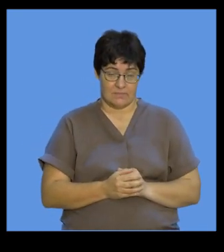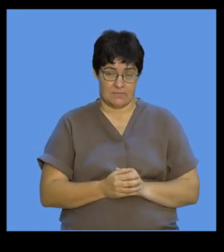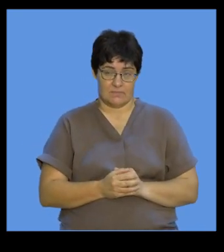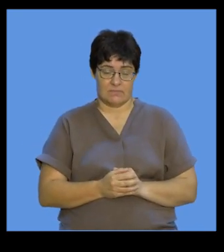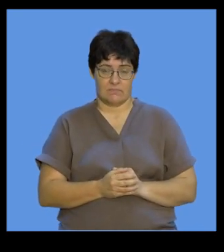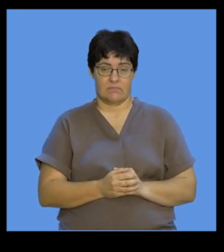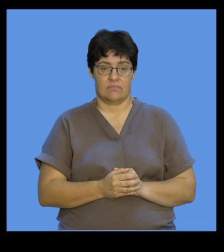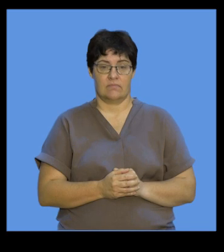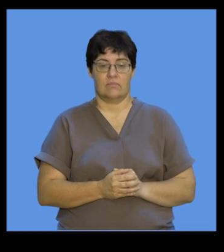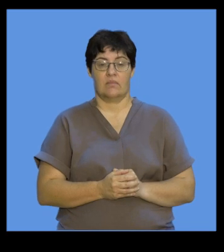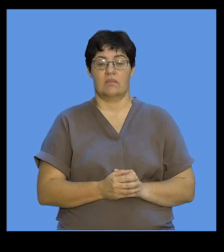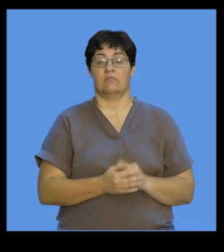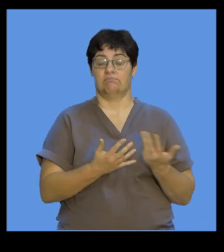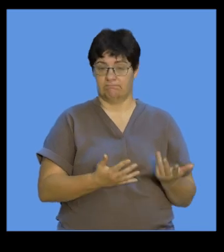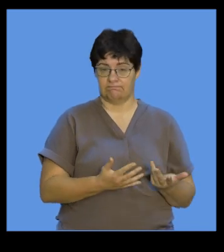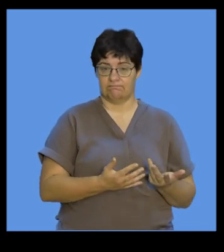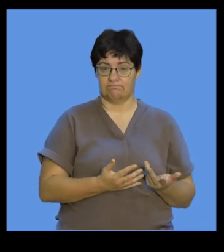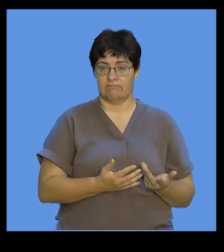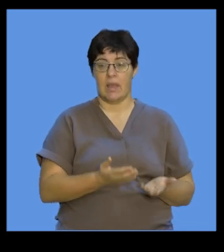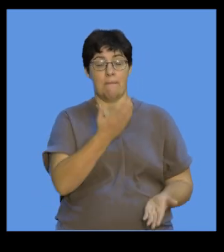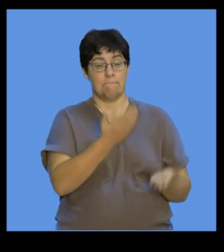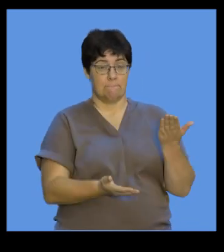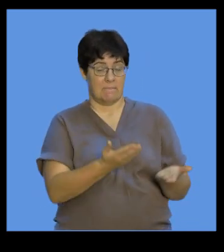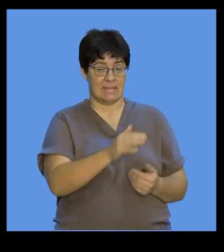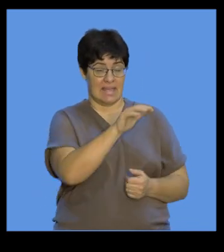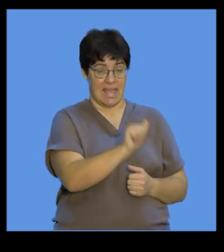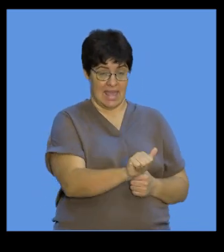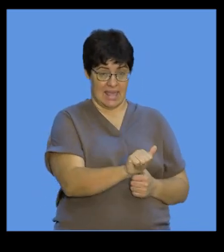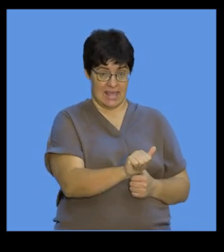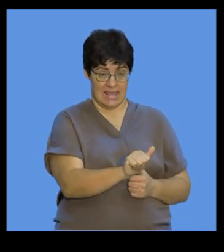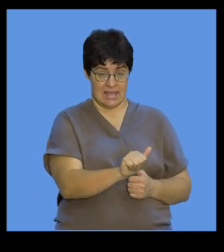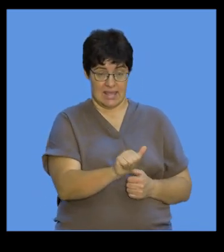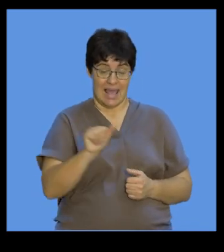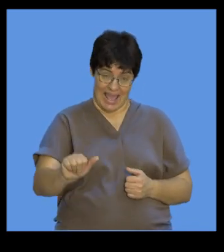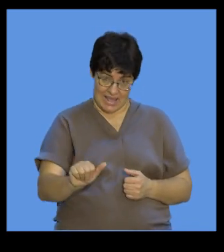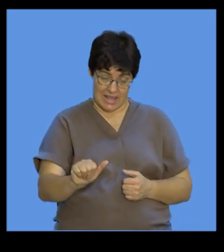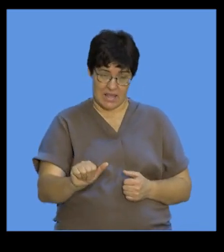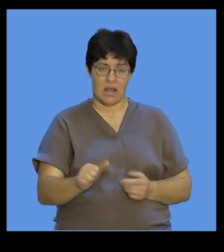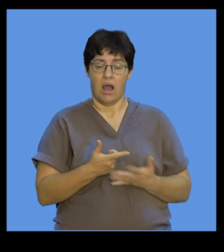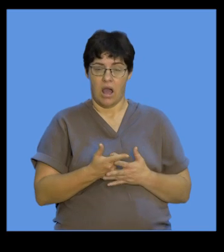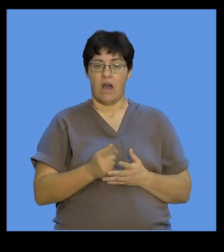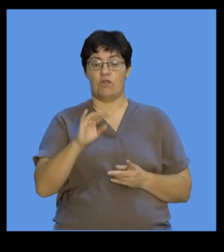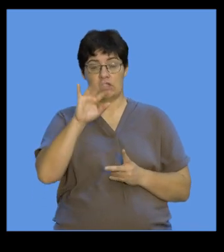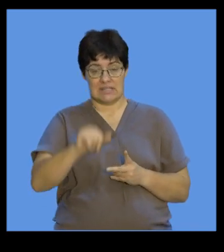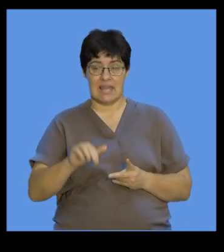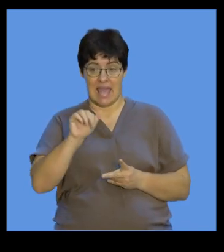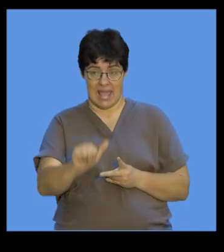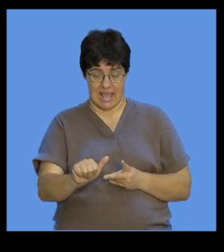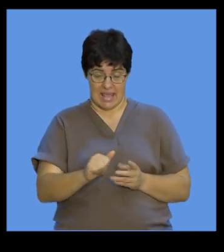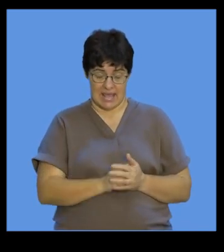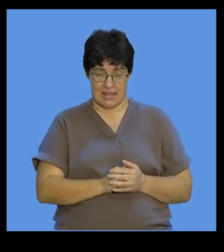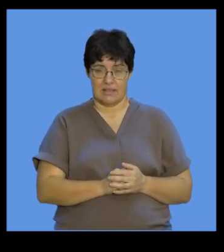where I have the mass of A, the initial velocity of A plus the mass of